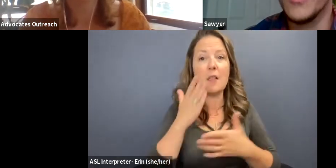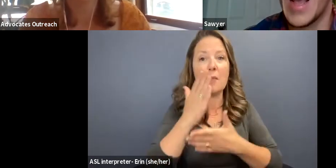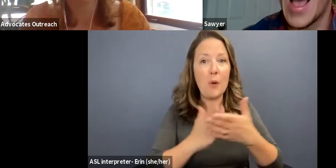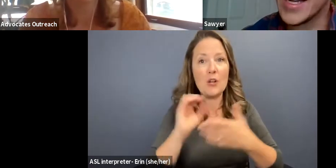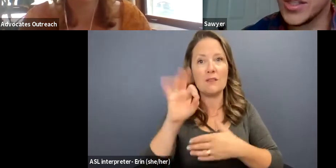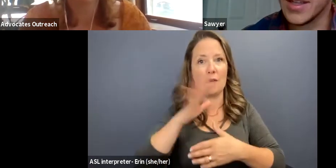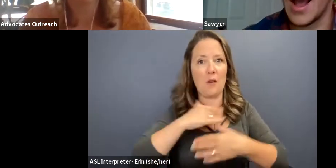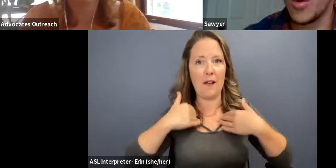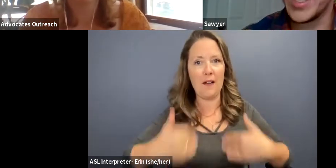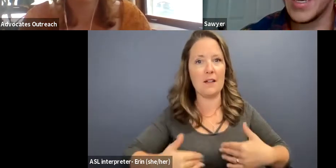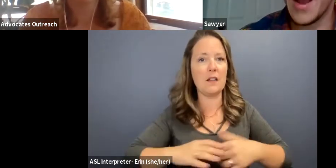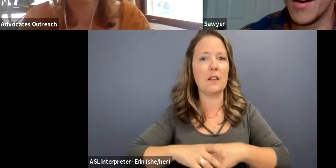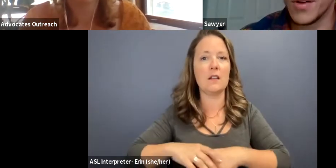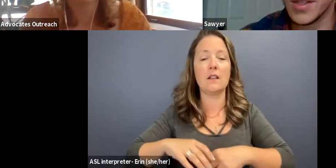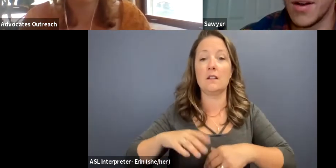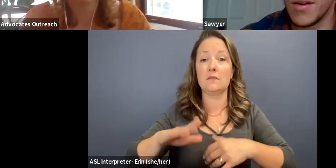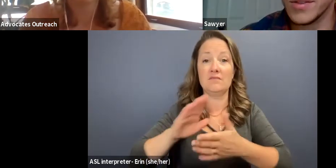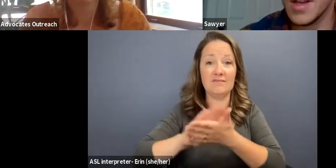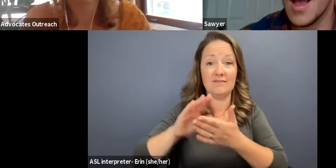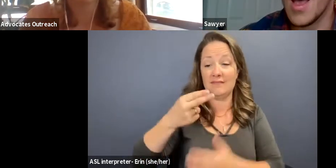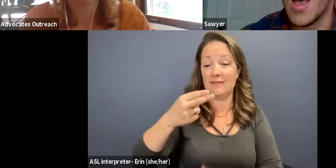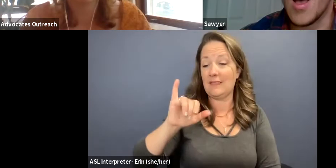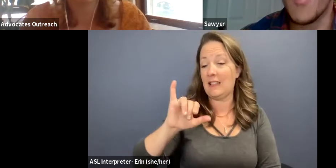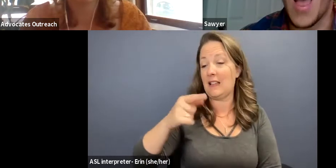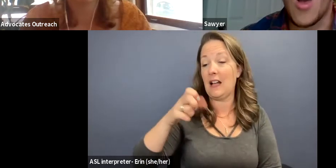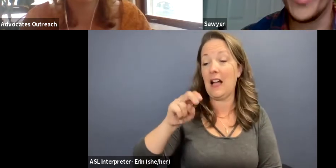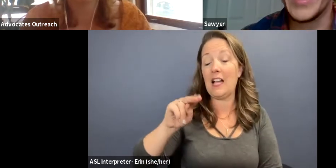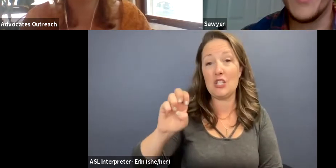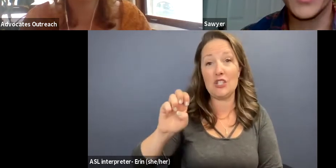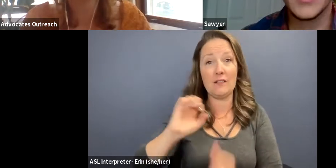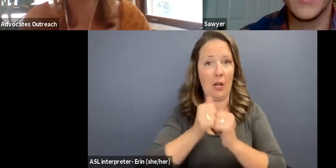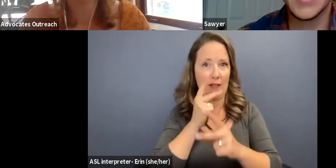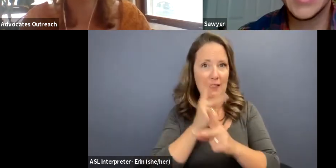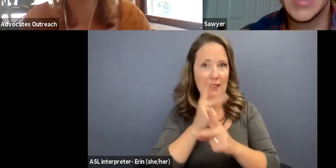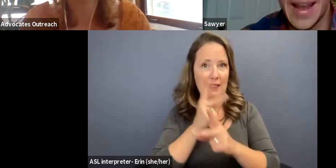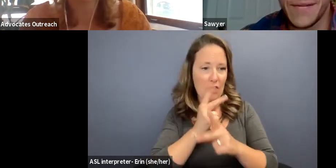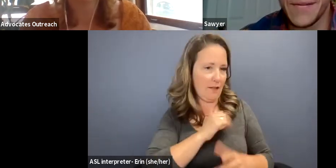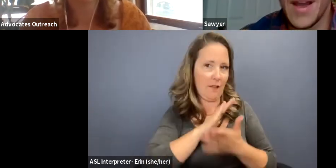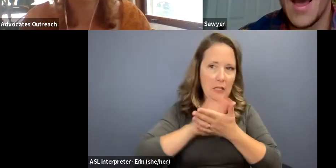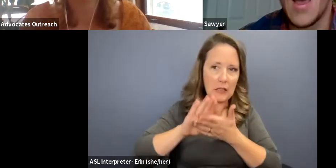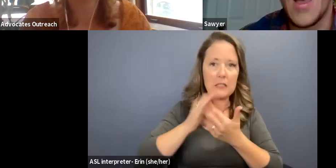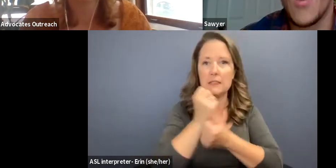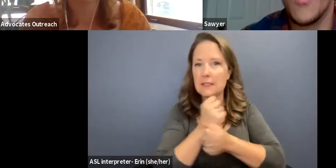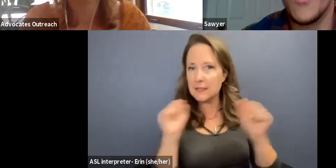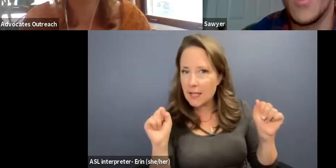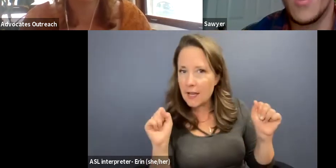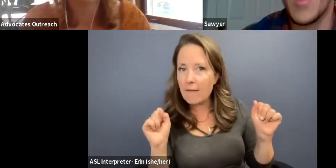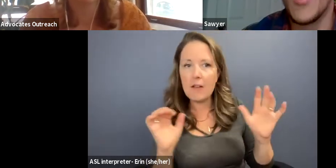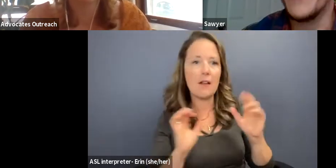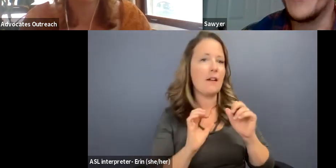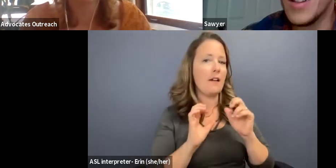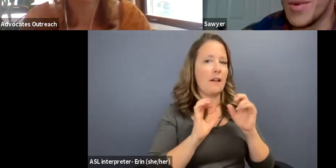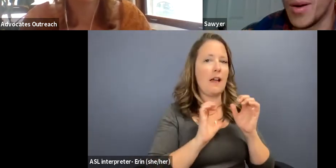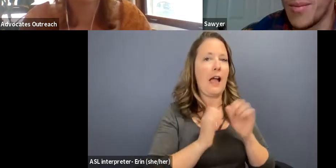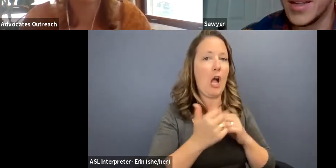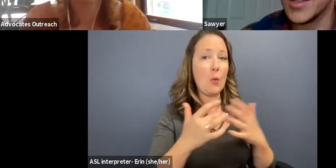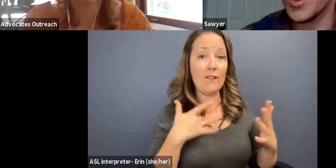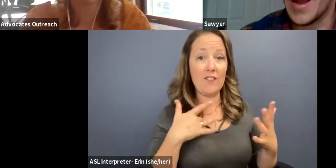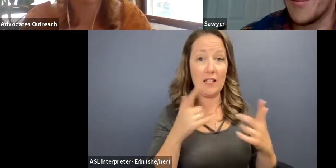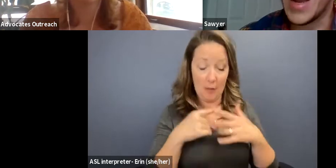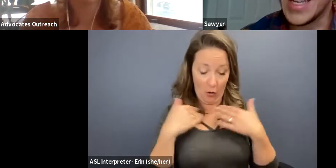it includes things about identity, how things about bodies and how a person feels about their